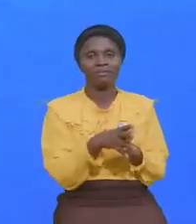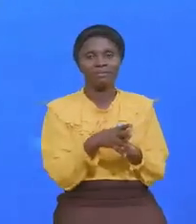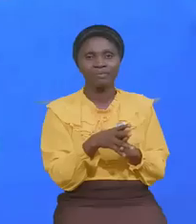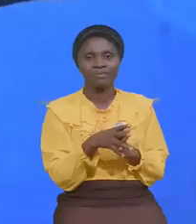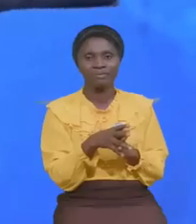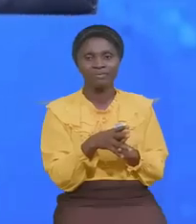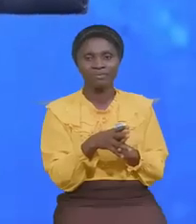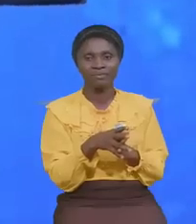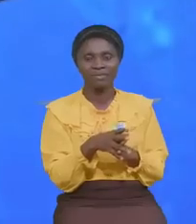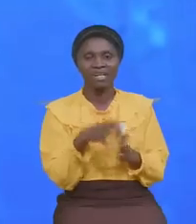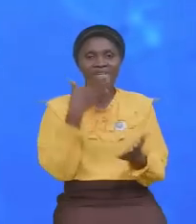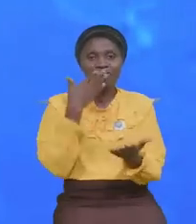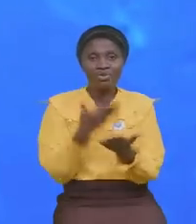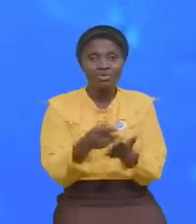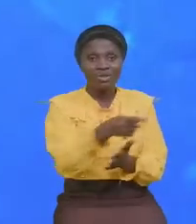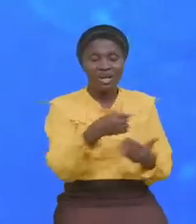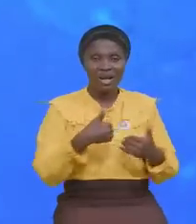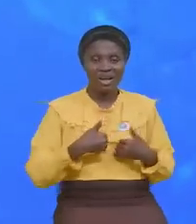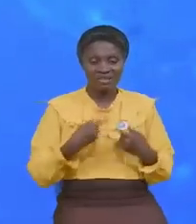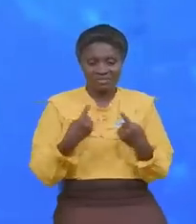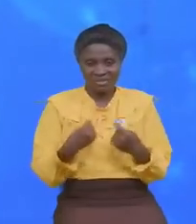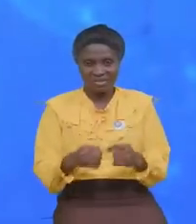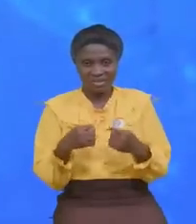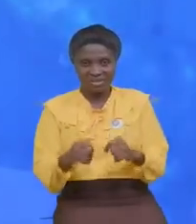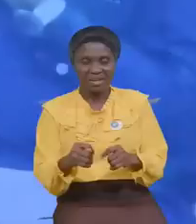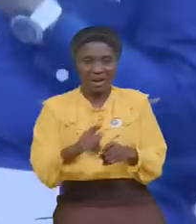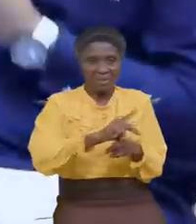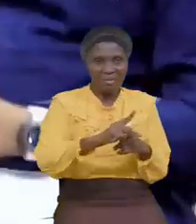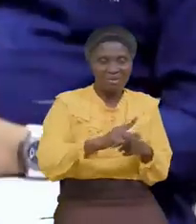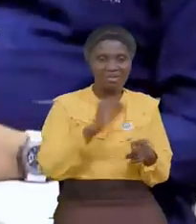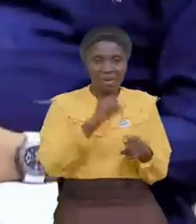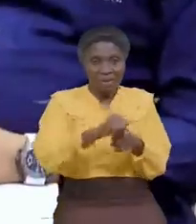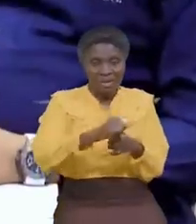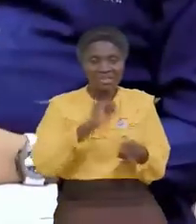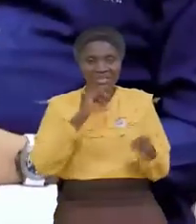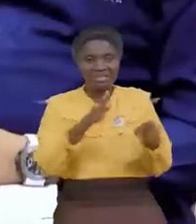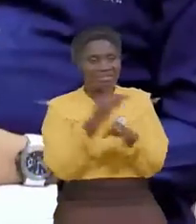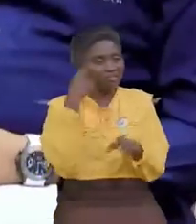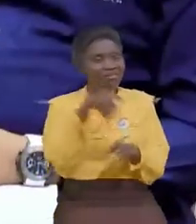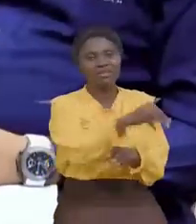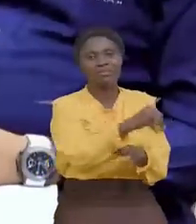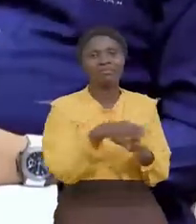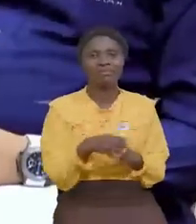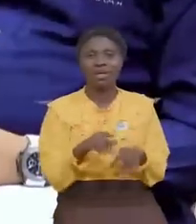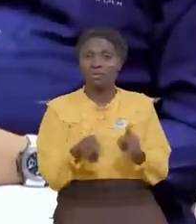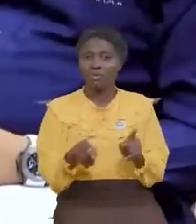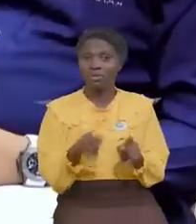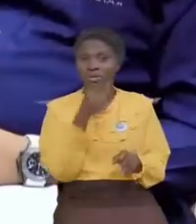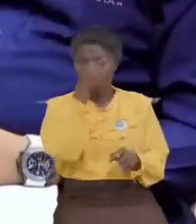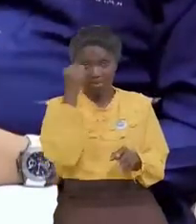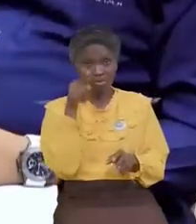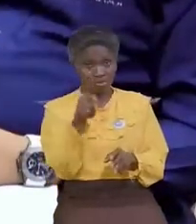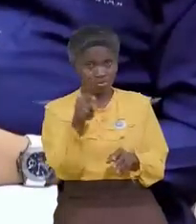The good they have done enough for them. But because you know, you